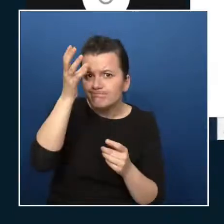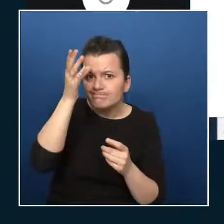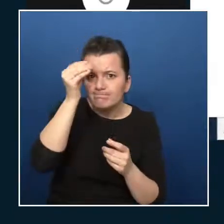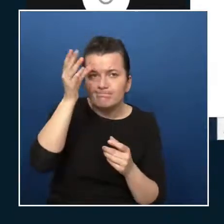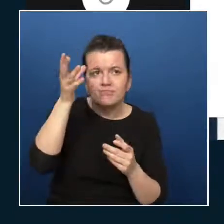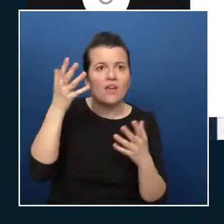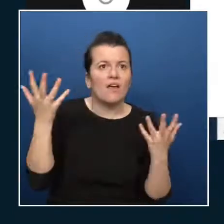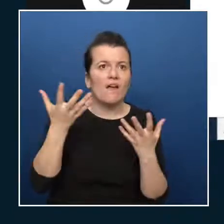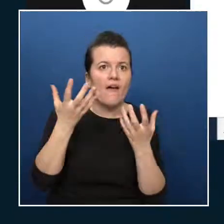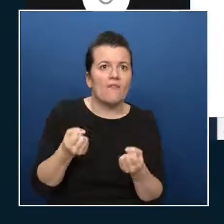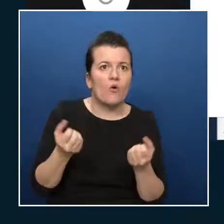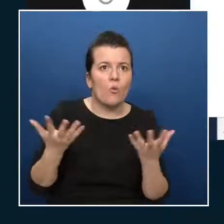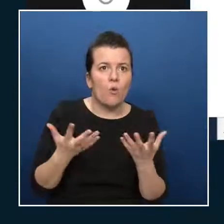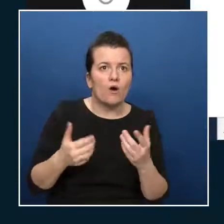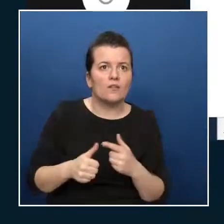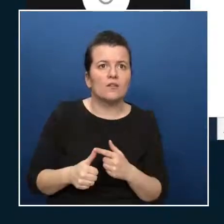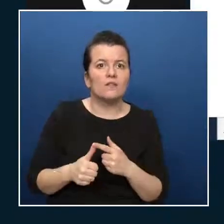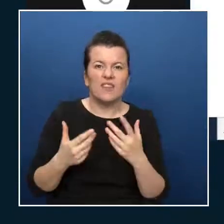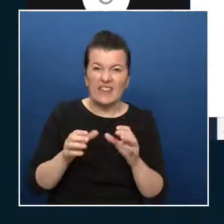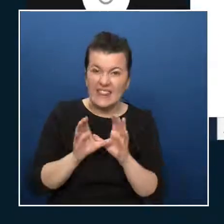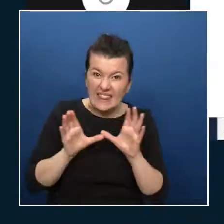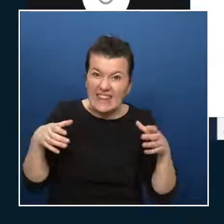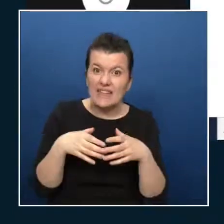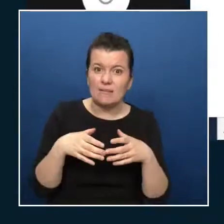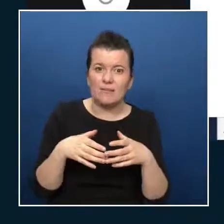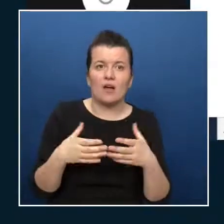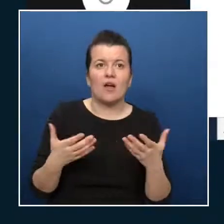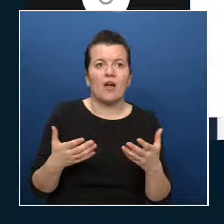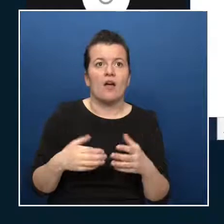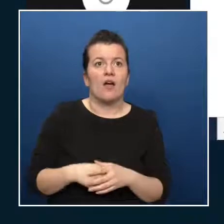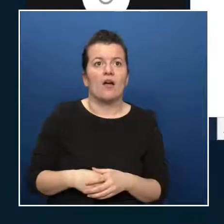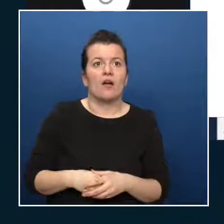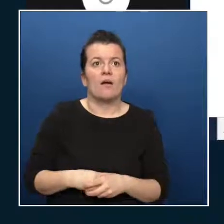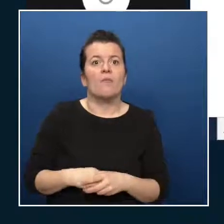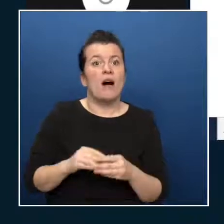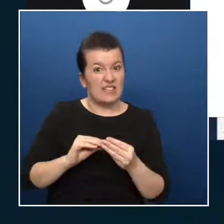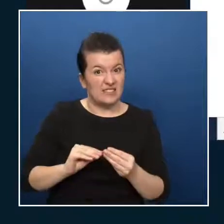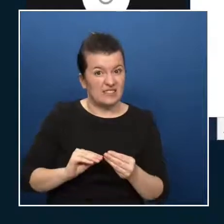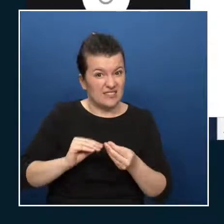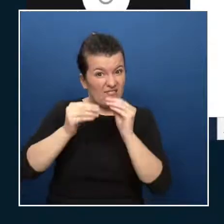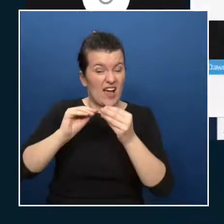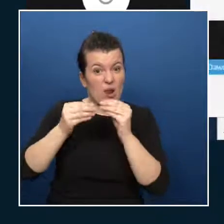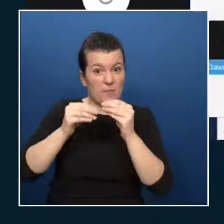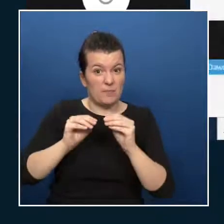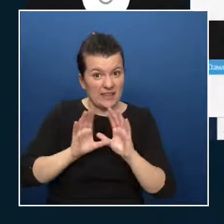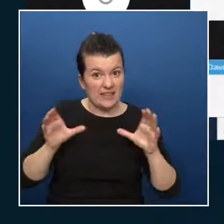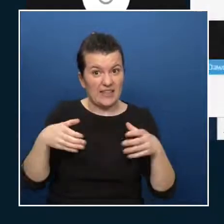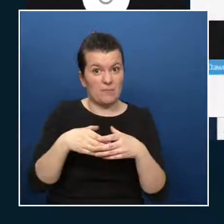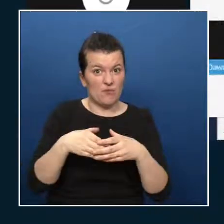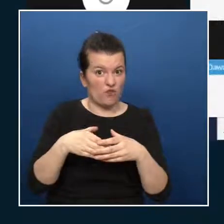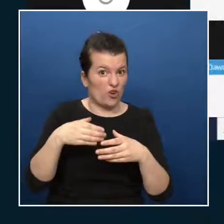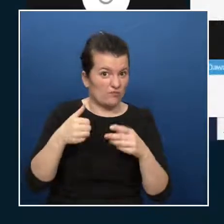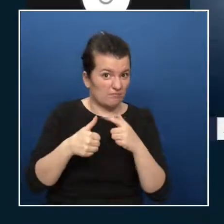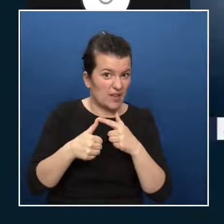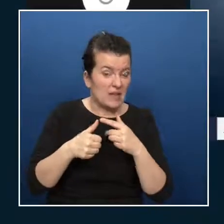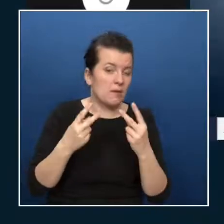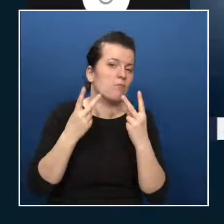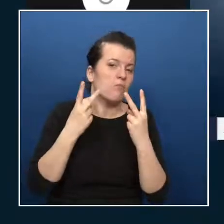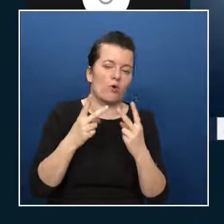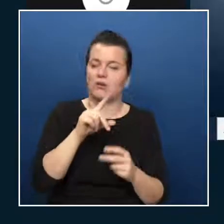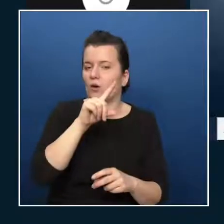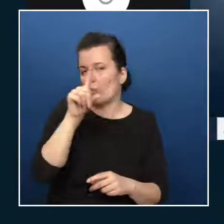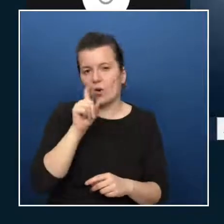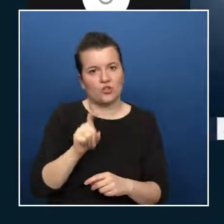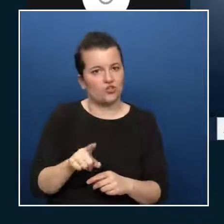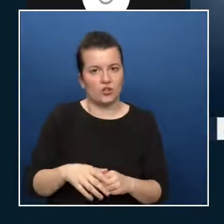dedicated DevOps team? Do we need a dedicated DevOps team for our application? And that's a really important question. So